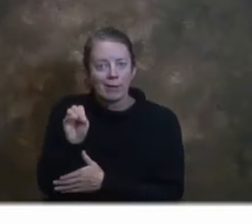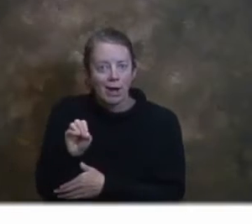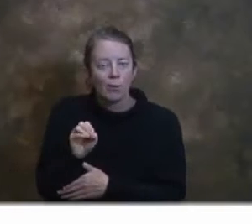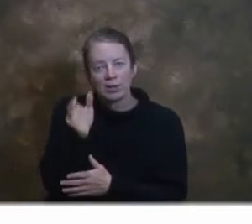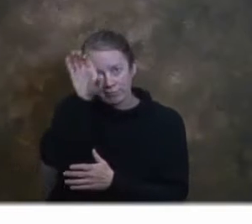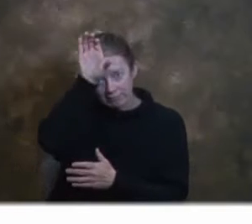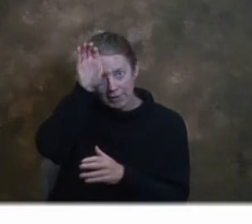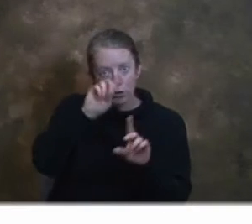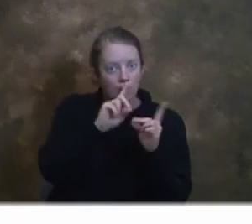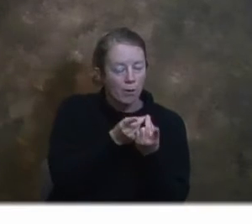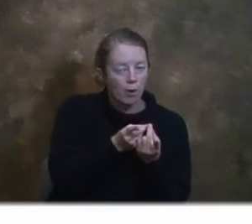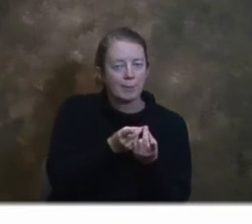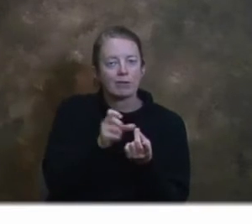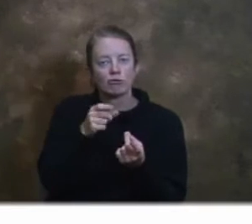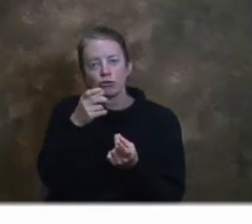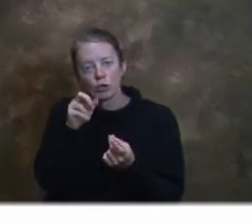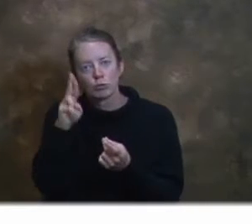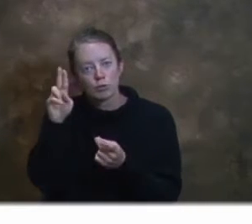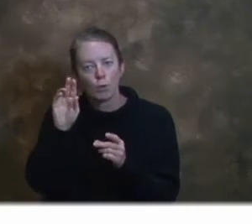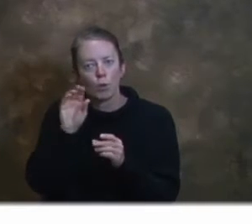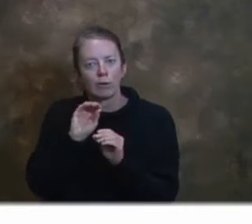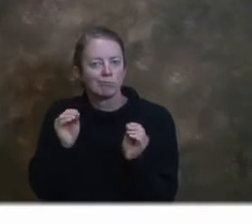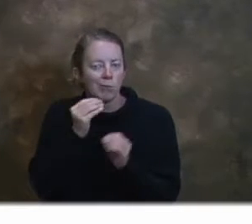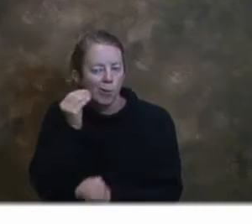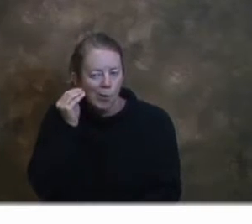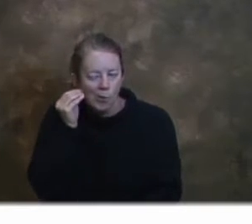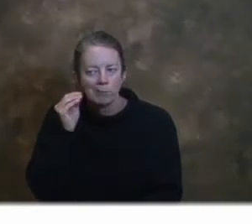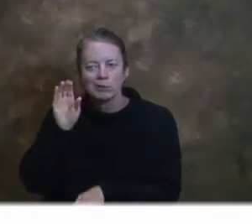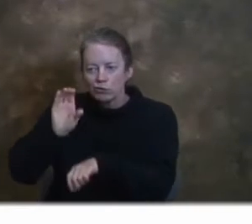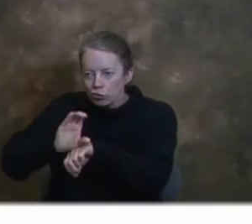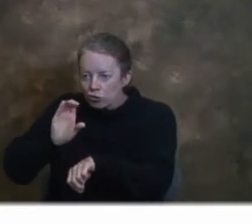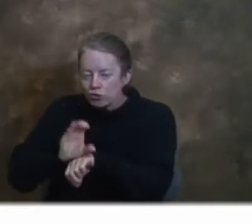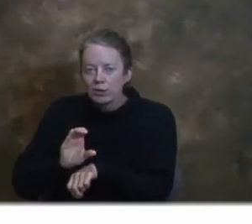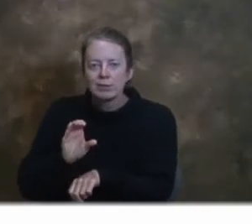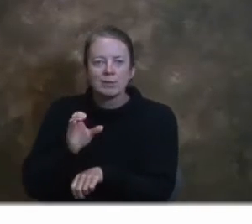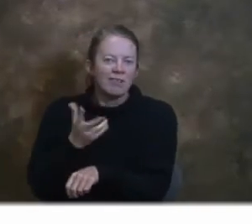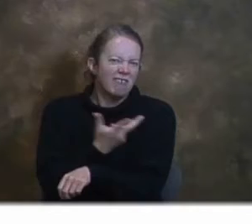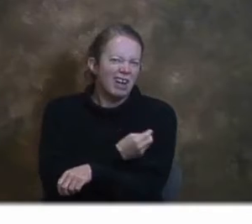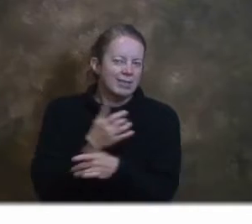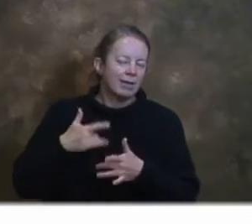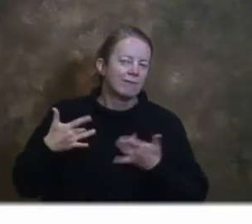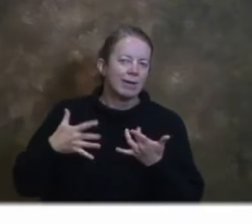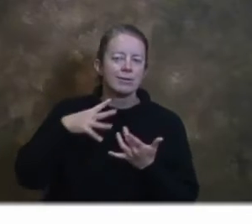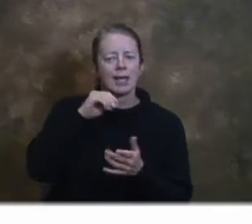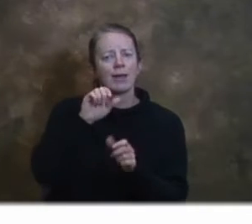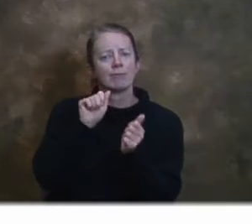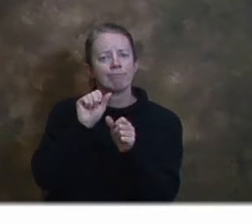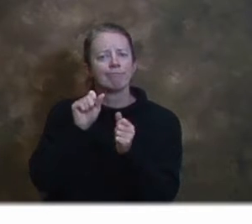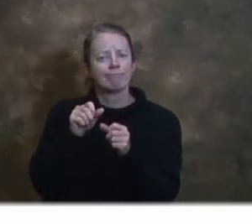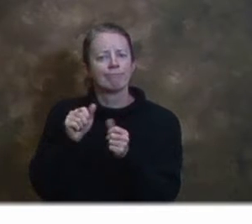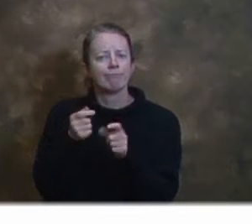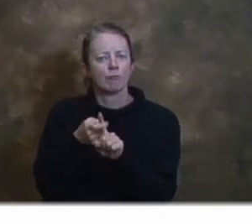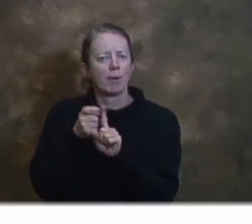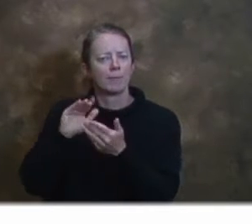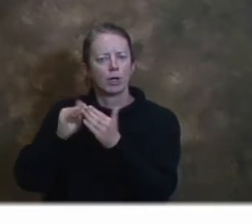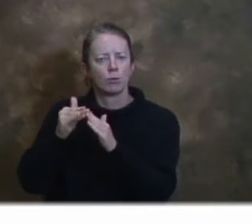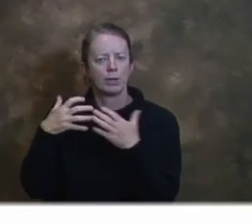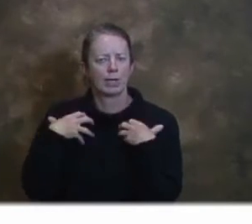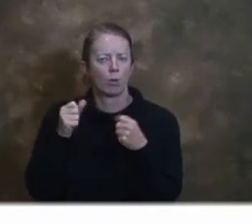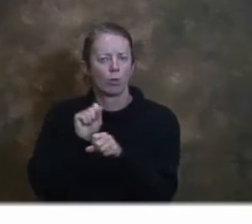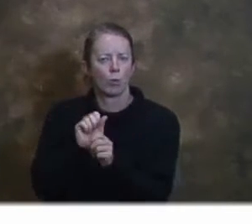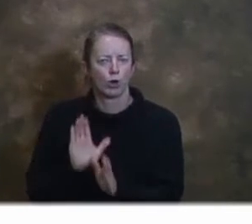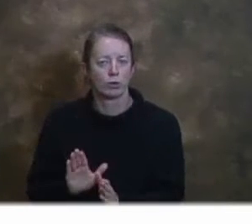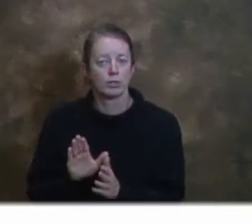departments, homeless shelters, libraries, churches, even at some of our vaccine events, and again, with our community health workers. So